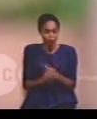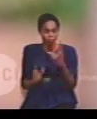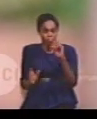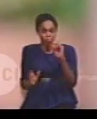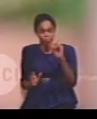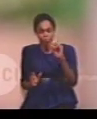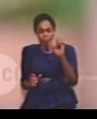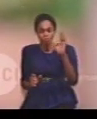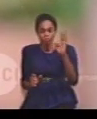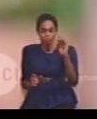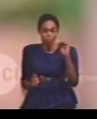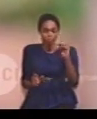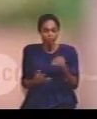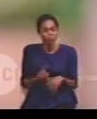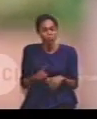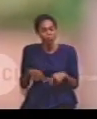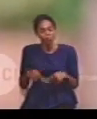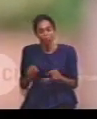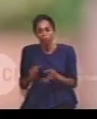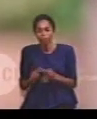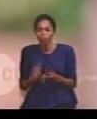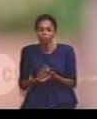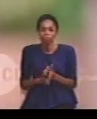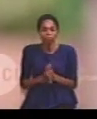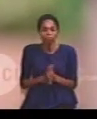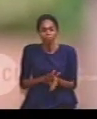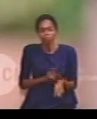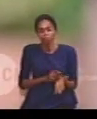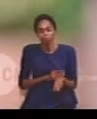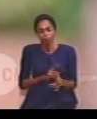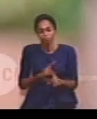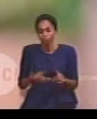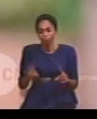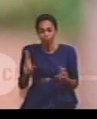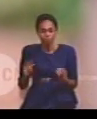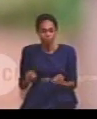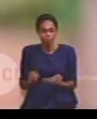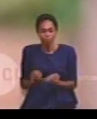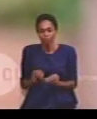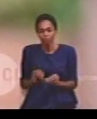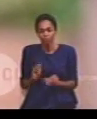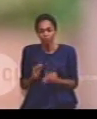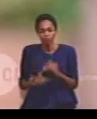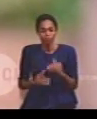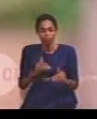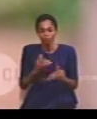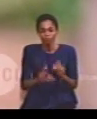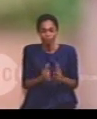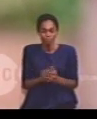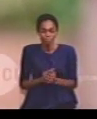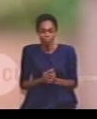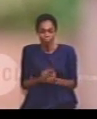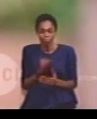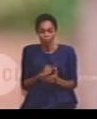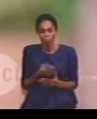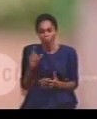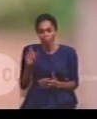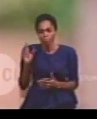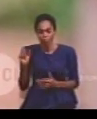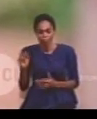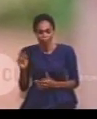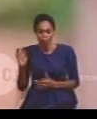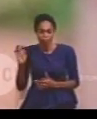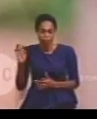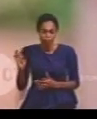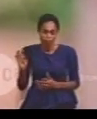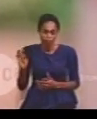then, I've been trying to conceive or to no avail. So the year 2017, that was the year I conceived. I